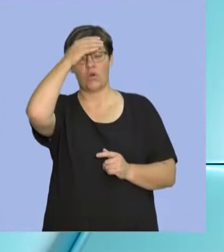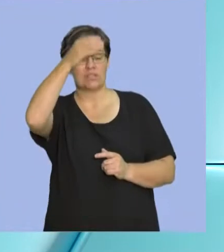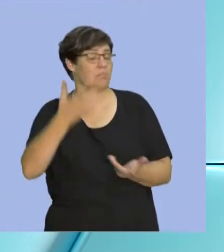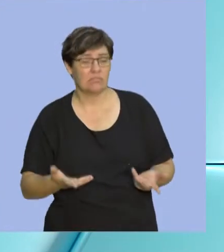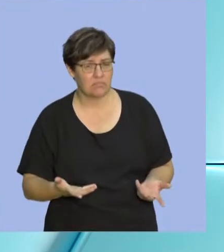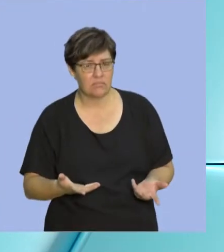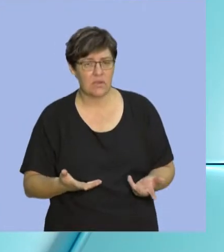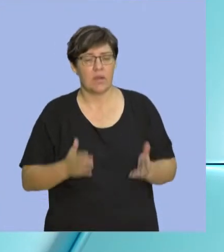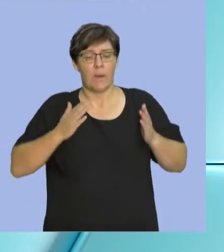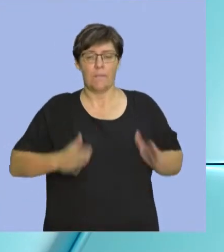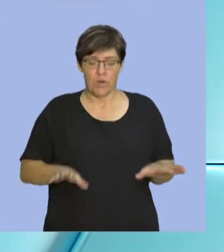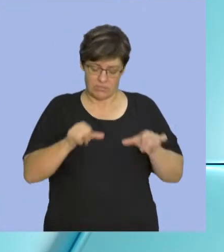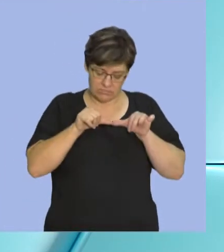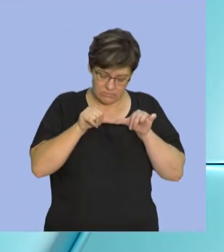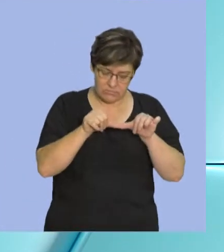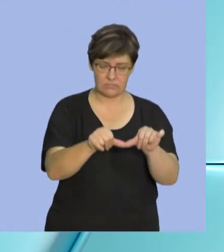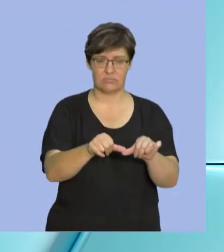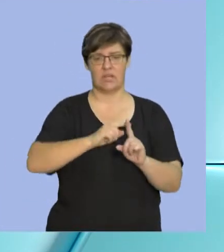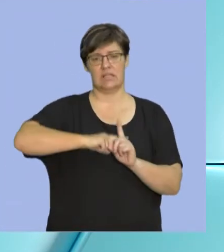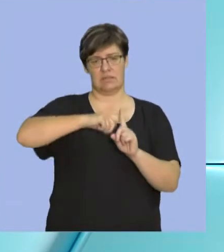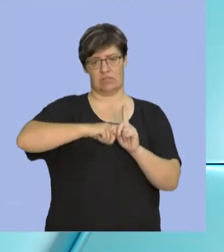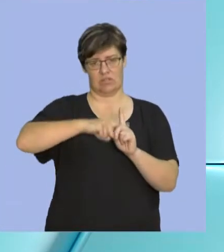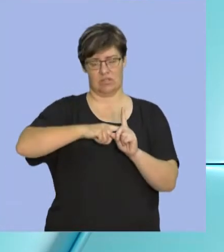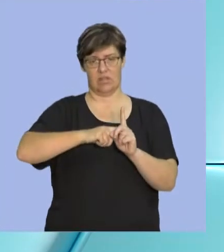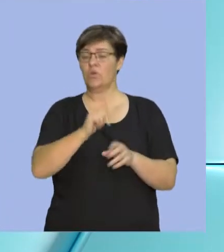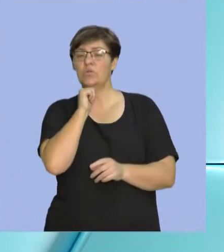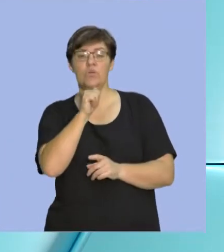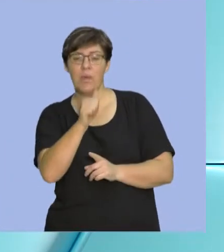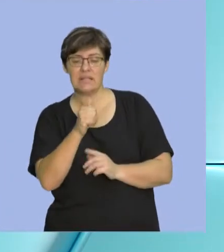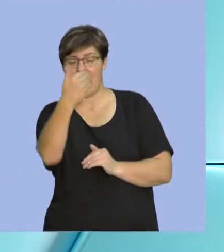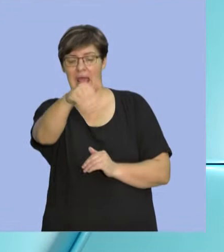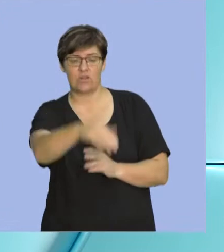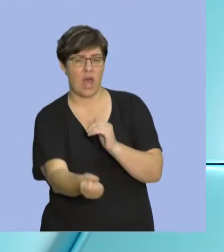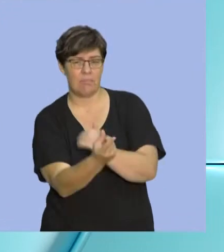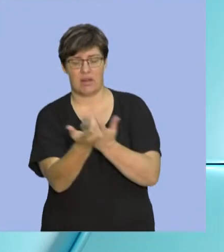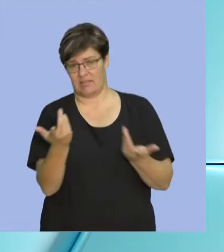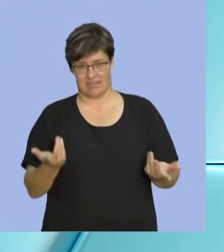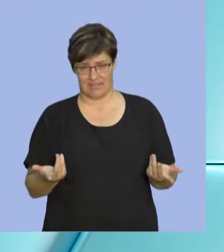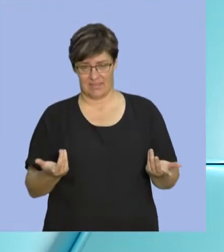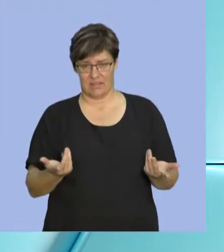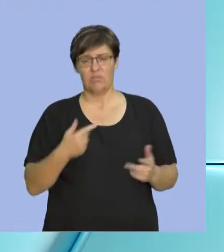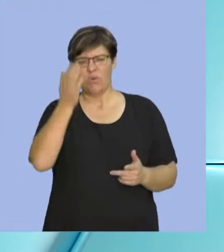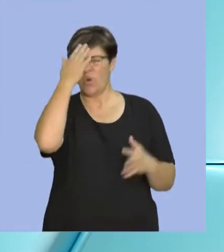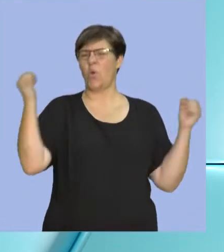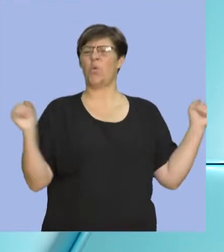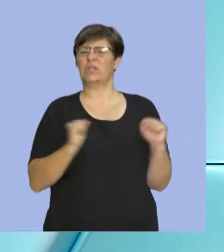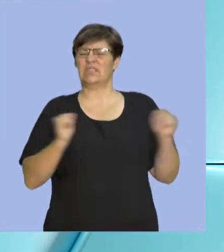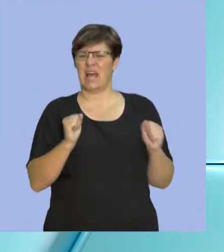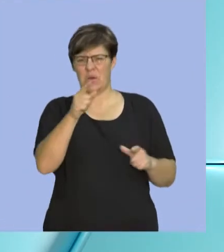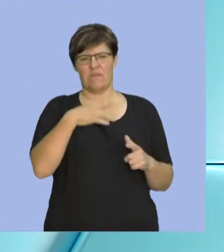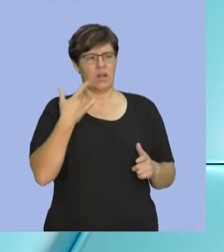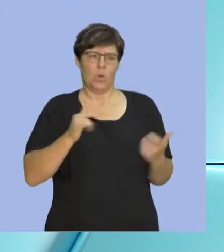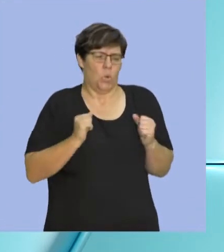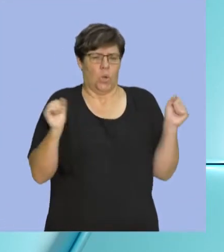body maintains its temperature regardless of what happens externally. So you know that in winter you feel